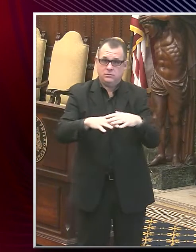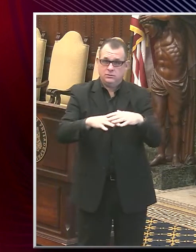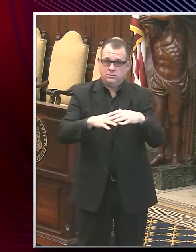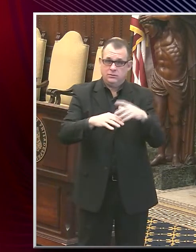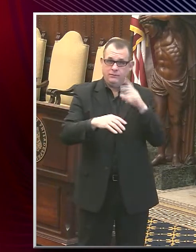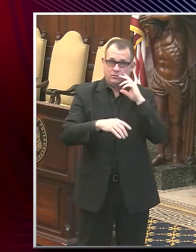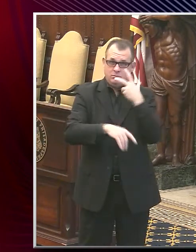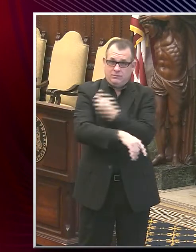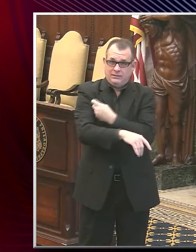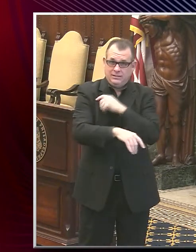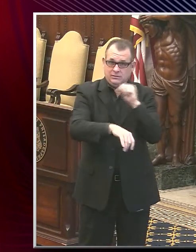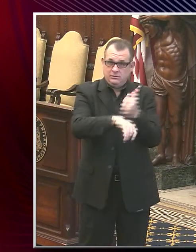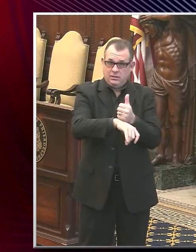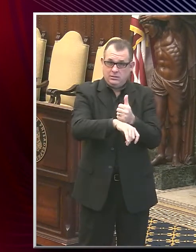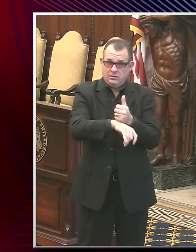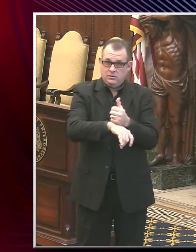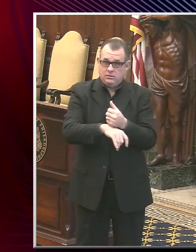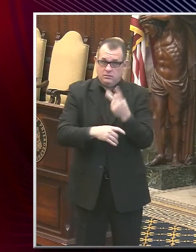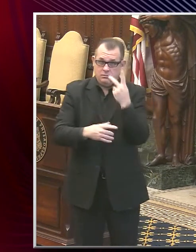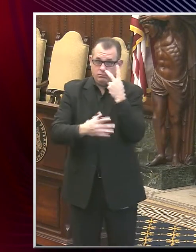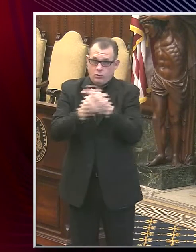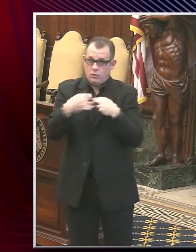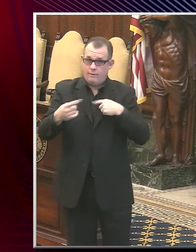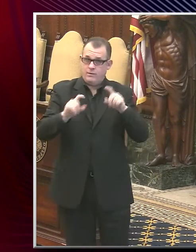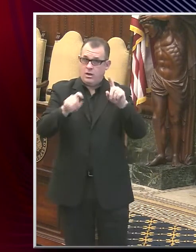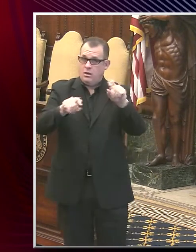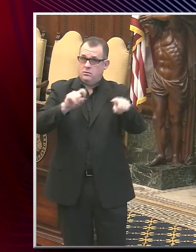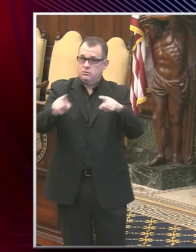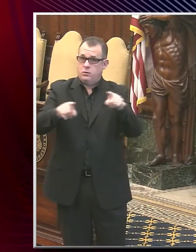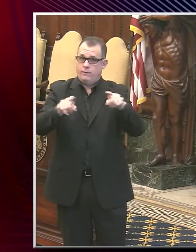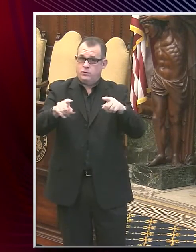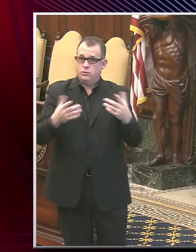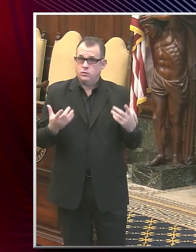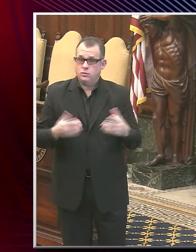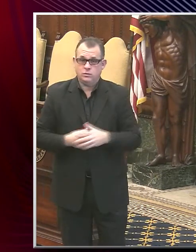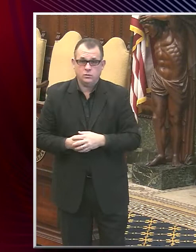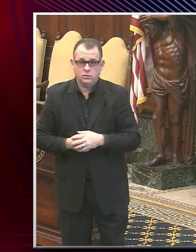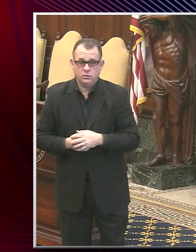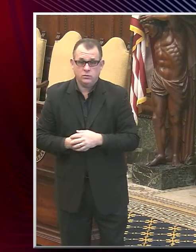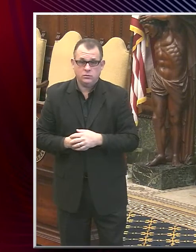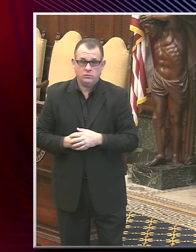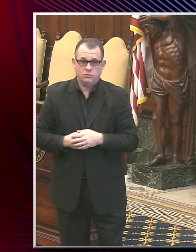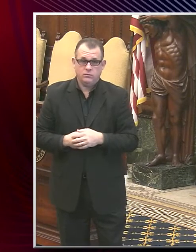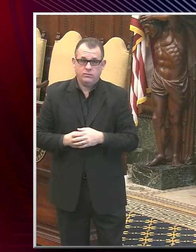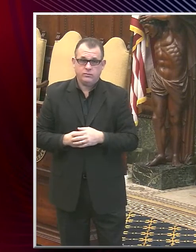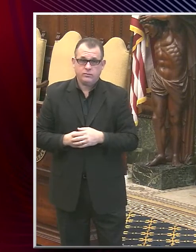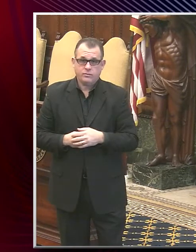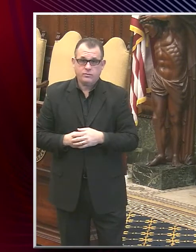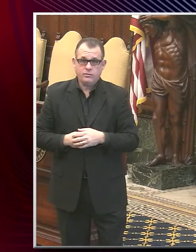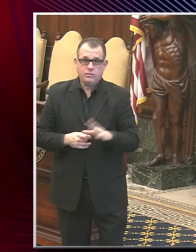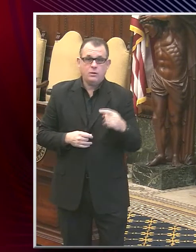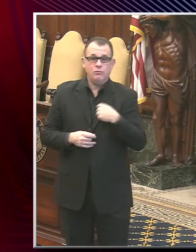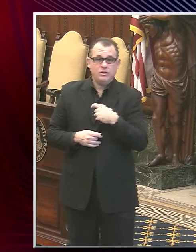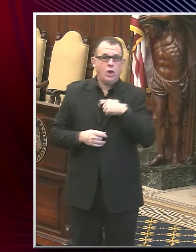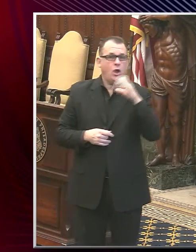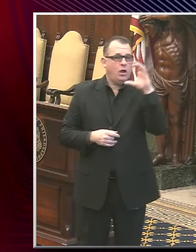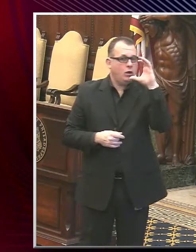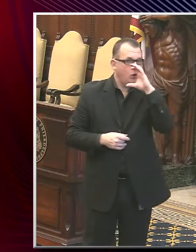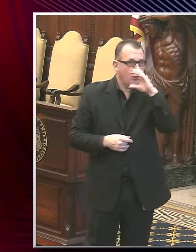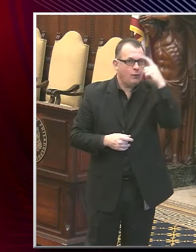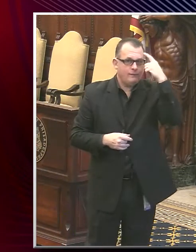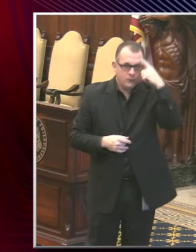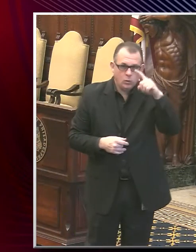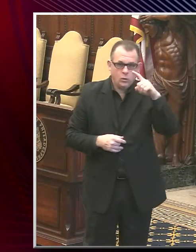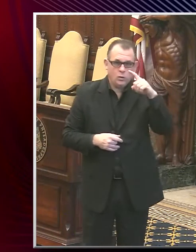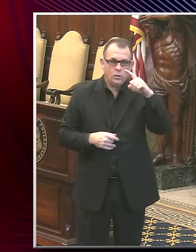I'm sorry, that a question for me or the mayor? For both of you guys. So I want to get your thoughts about that. Let me just say that we are looking